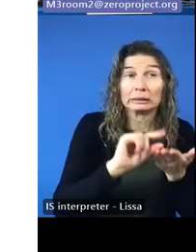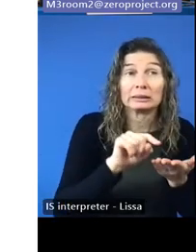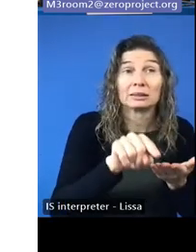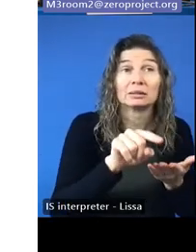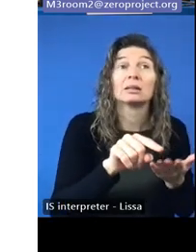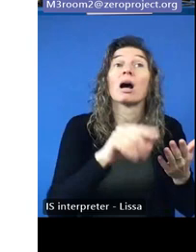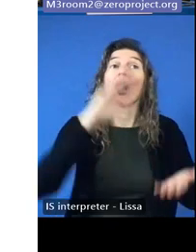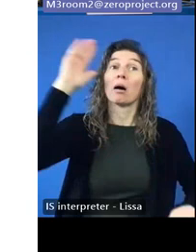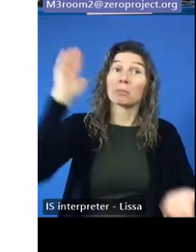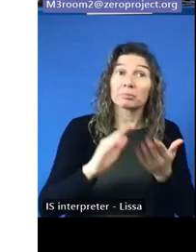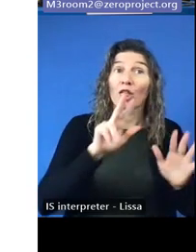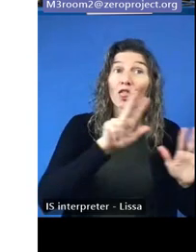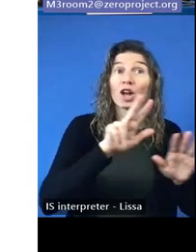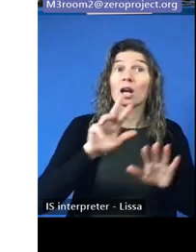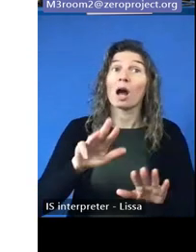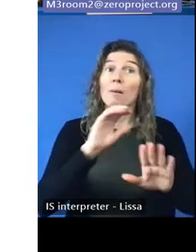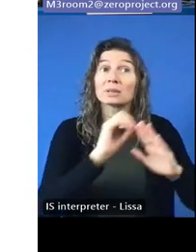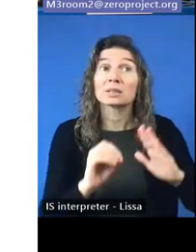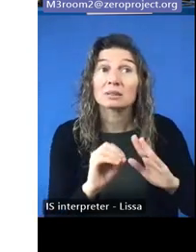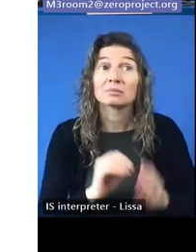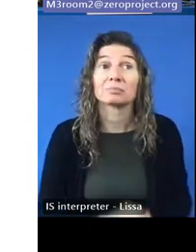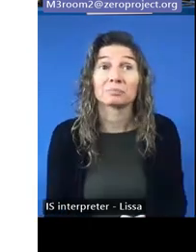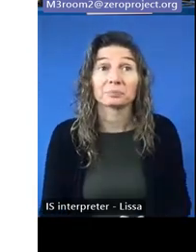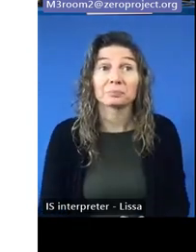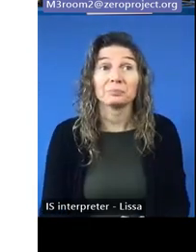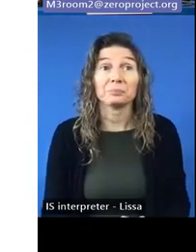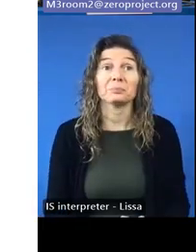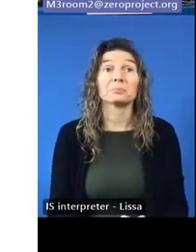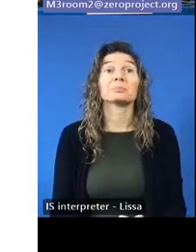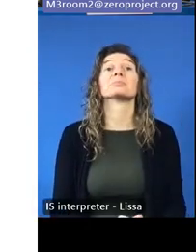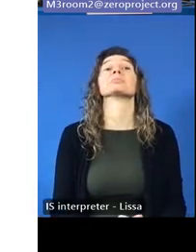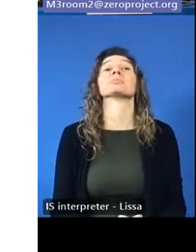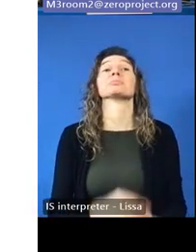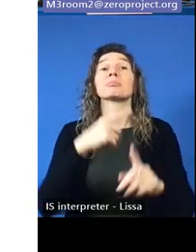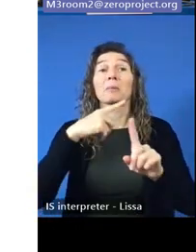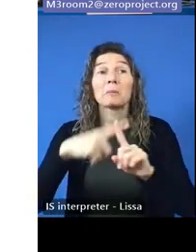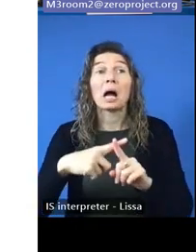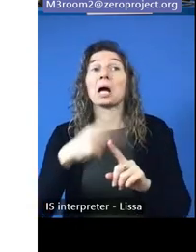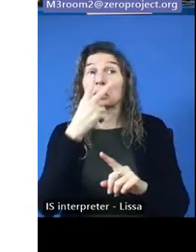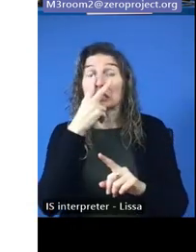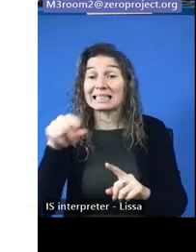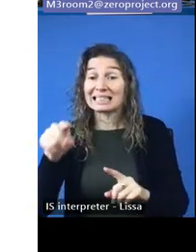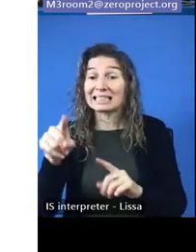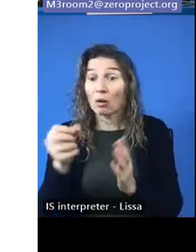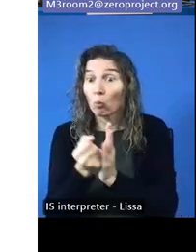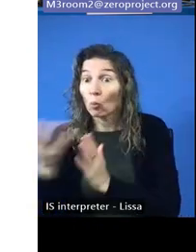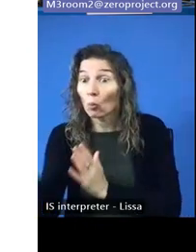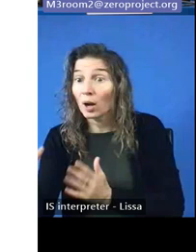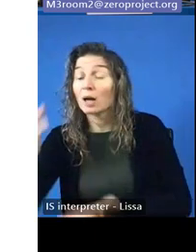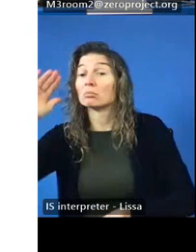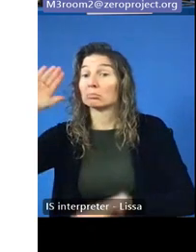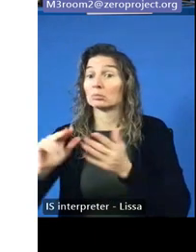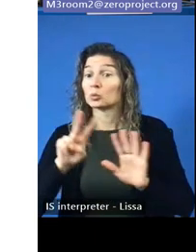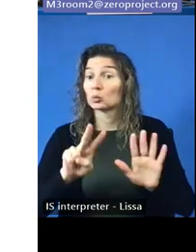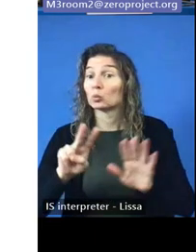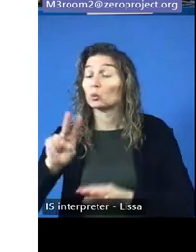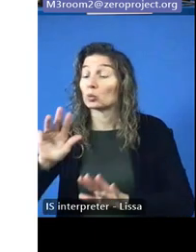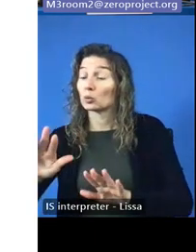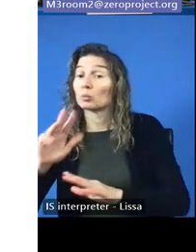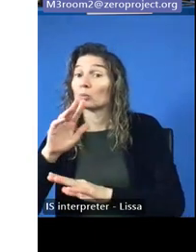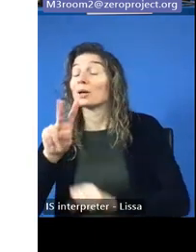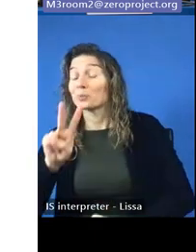and skills, but we've seen improvements in screening, referrals, and site-level practices.